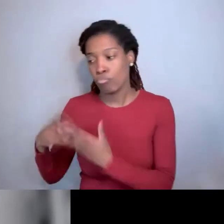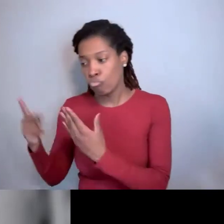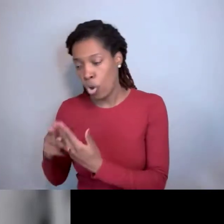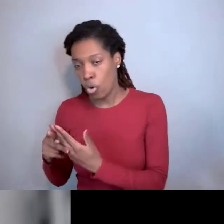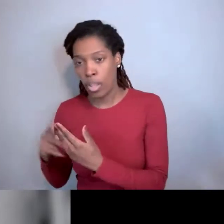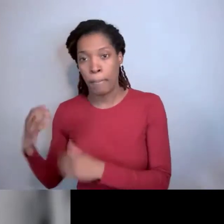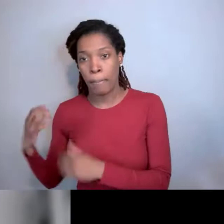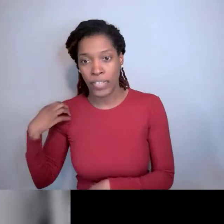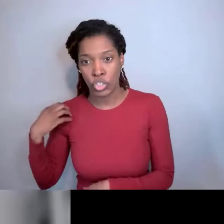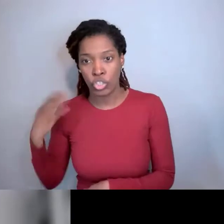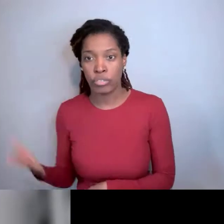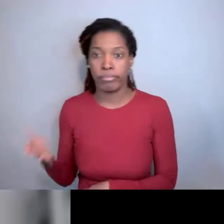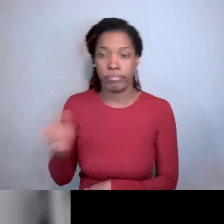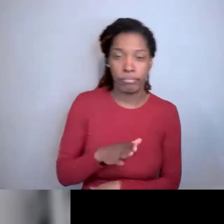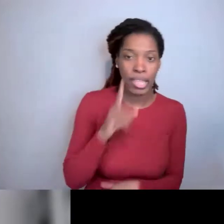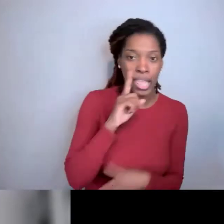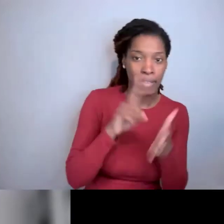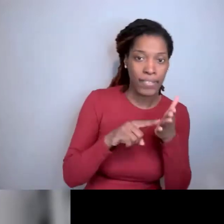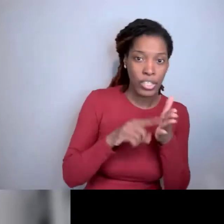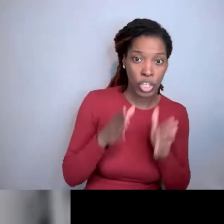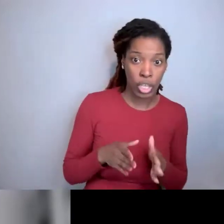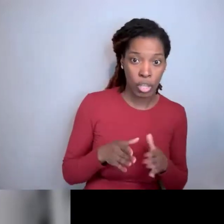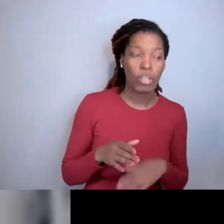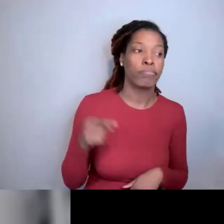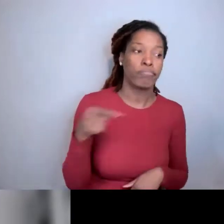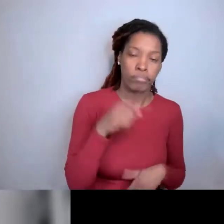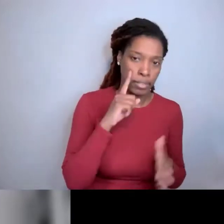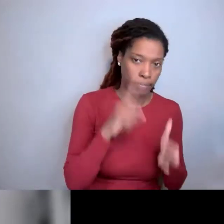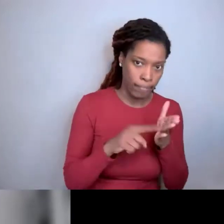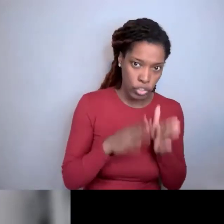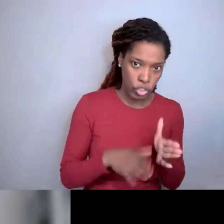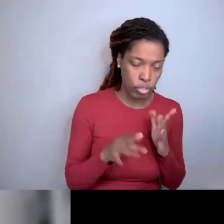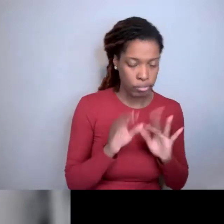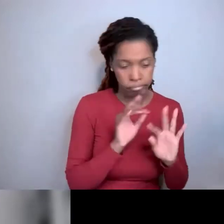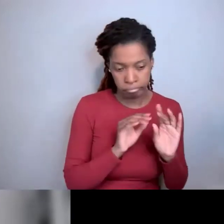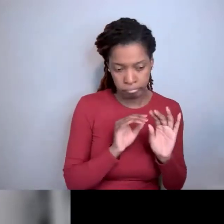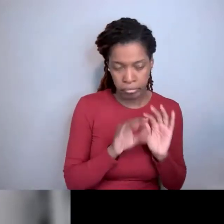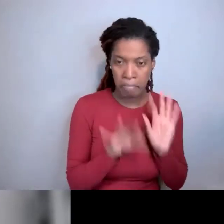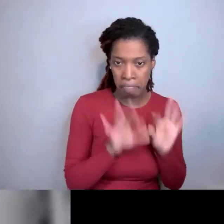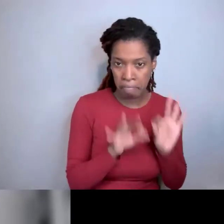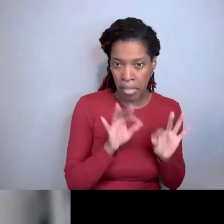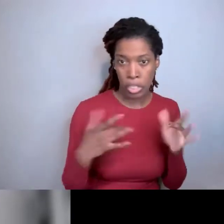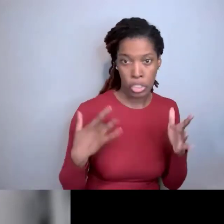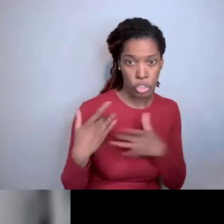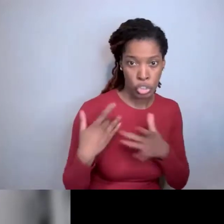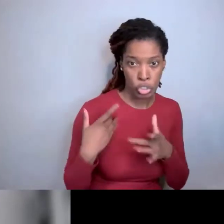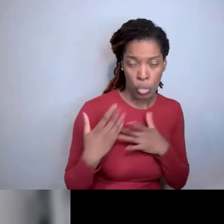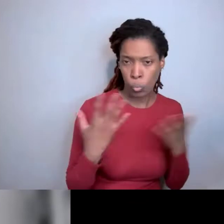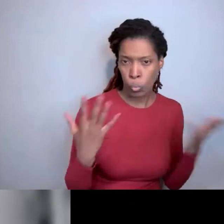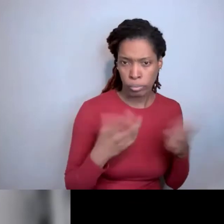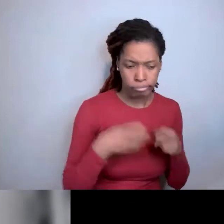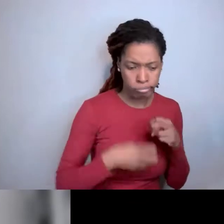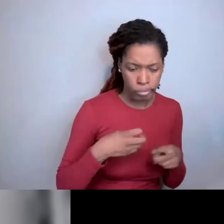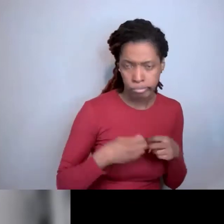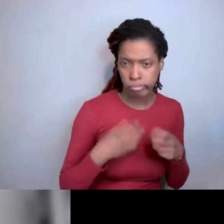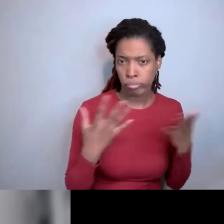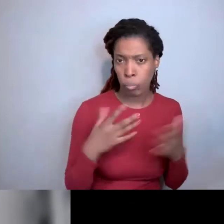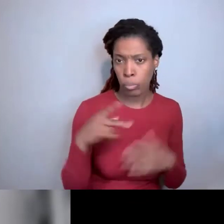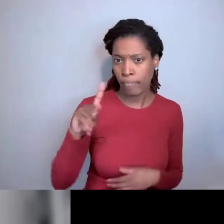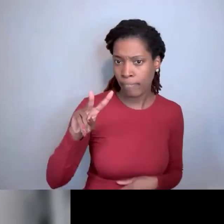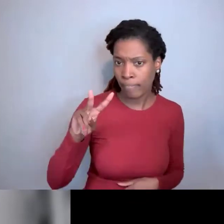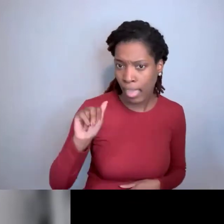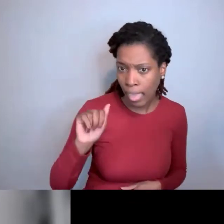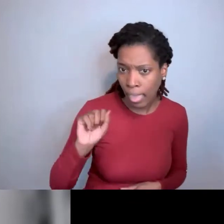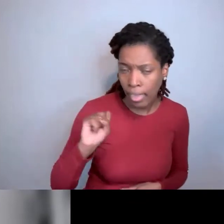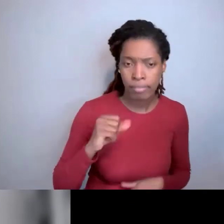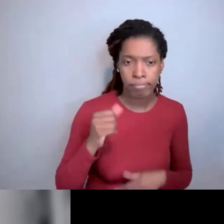to the investigator for the investigator to address whatever concerns OLAW may have with the VAS or with the procedures